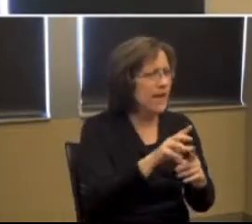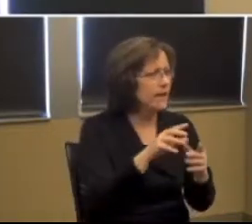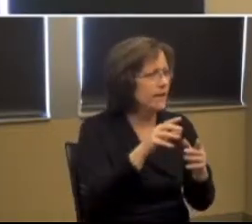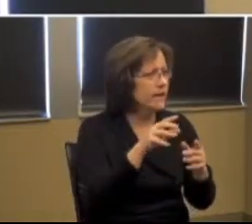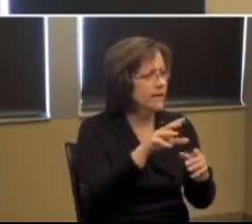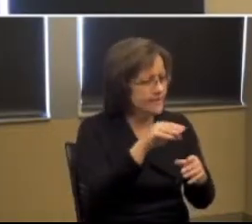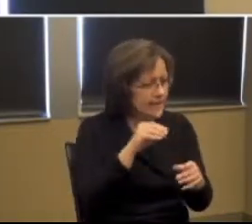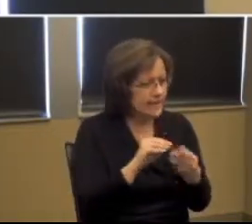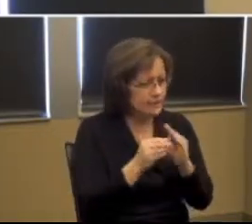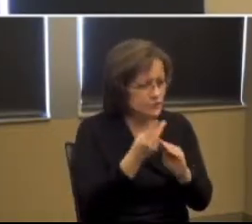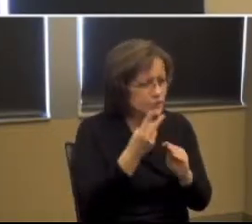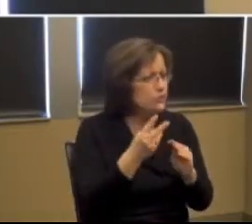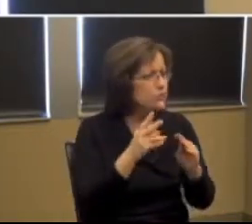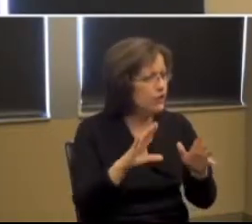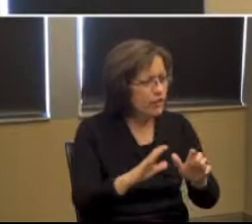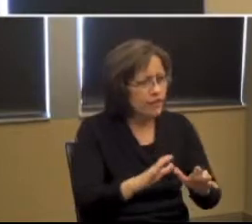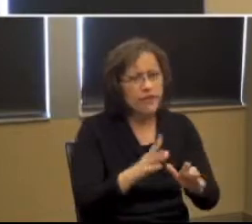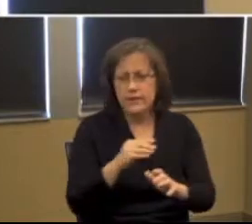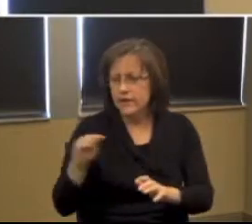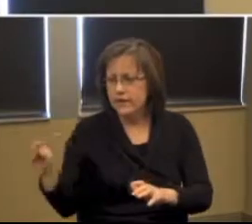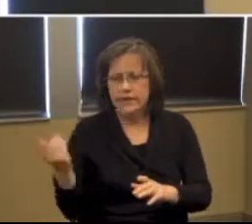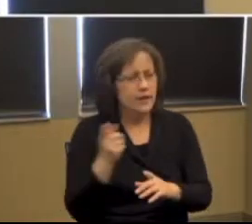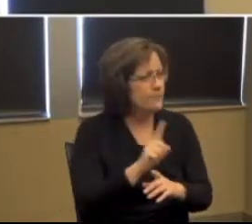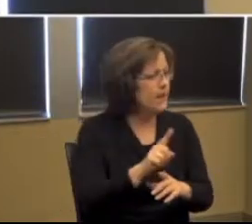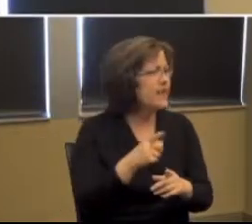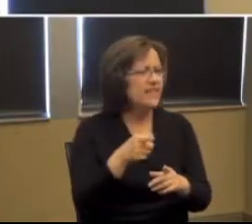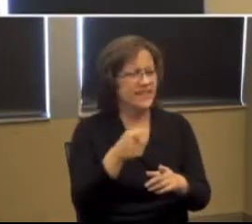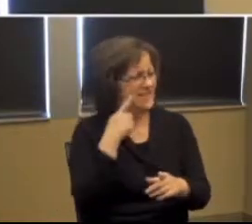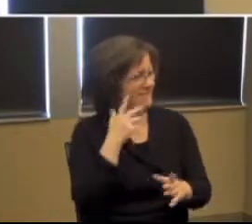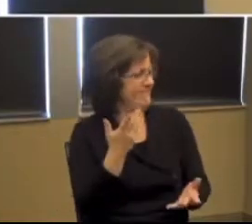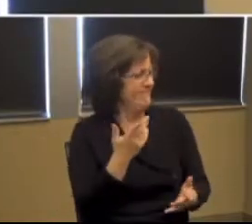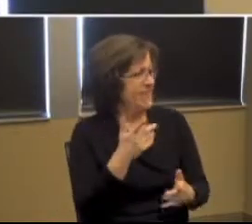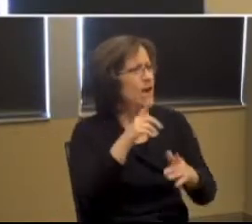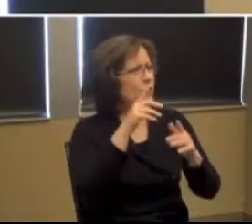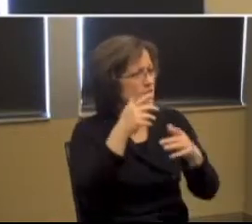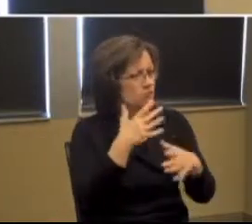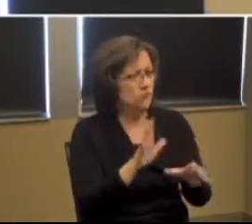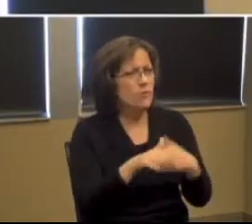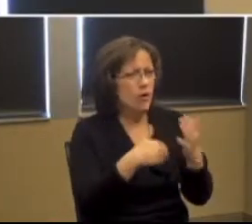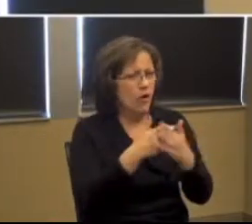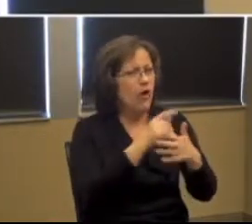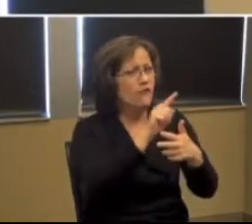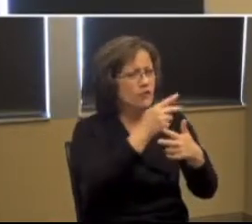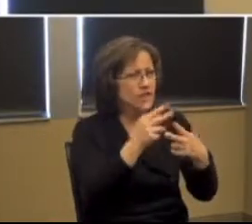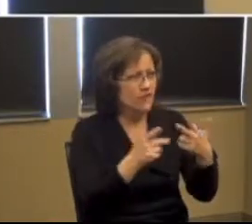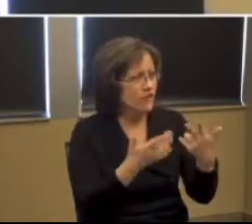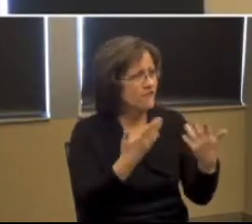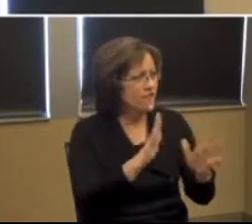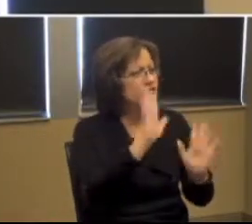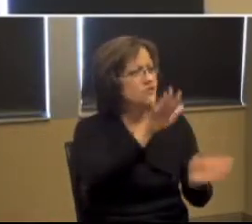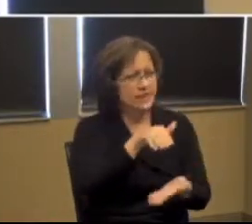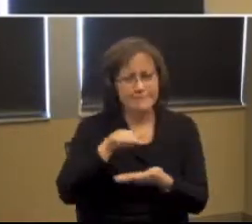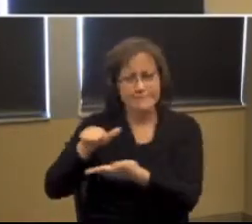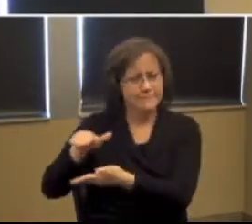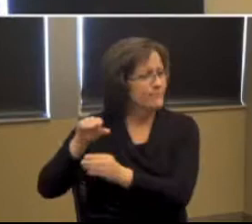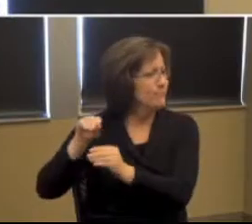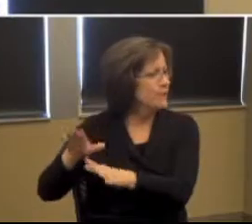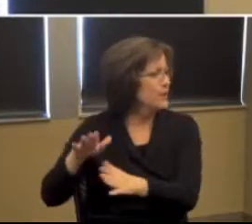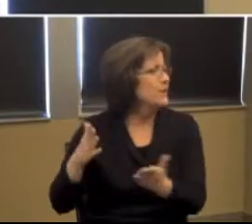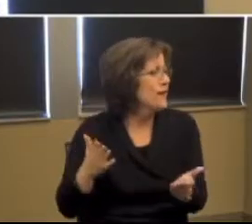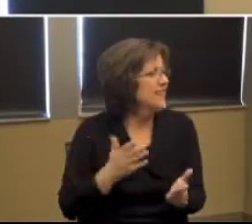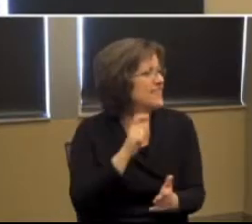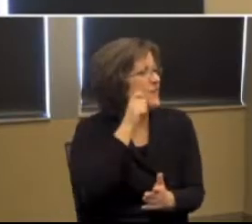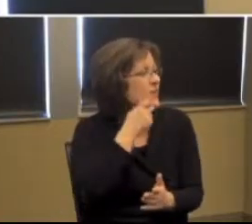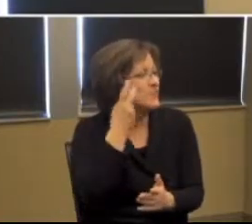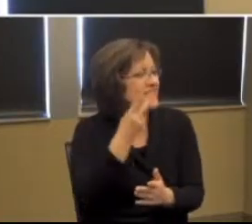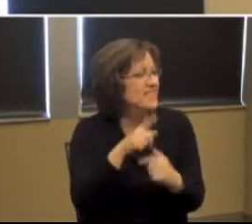become more independent and how to make it more functional for them. So it's really cool to see once they get it. Mm-hmm.